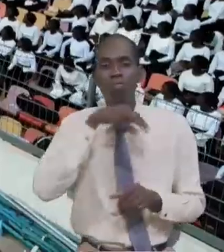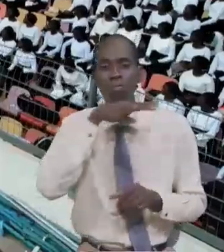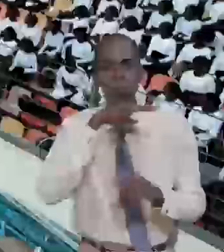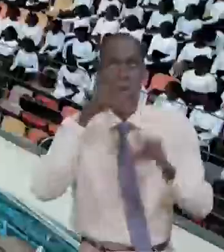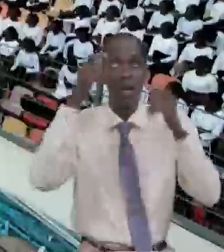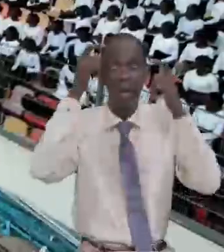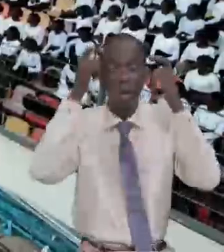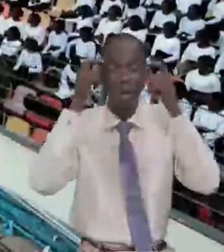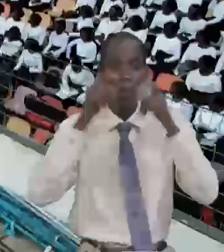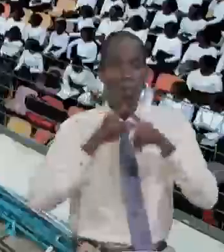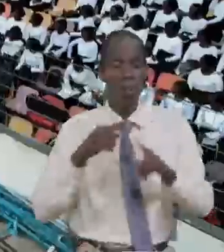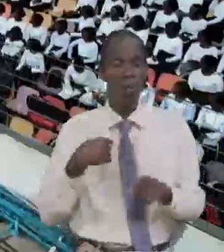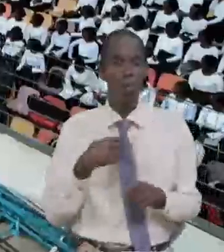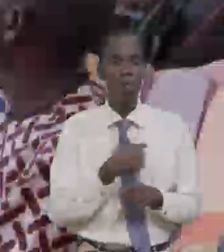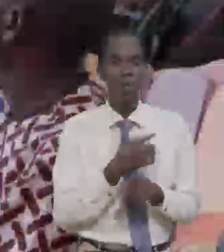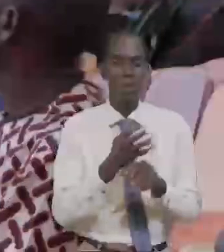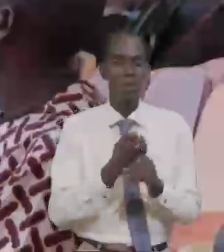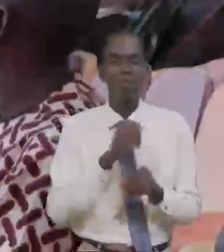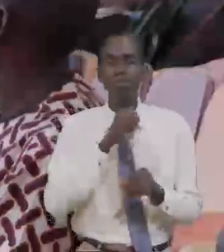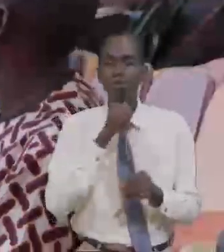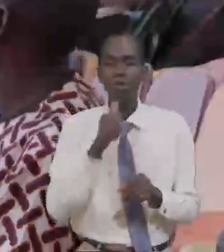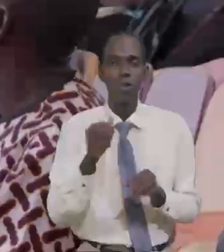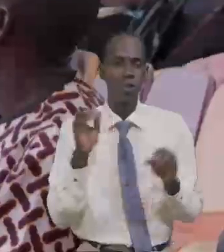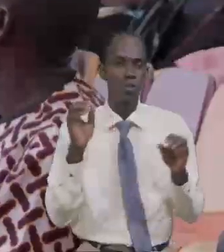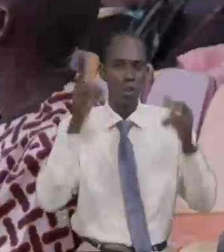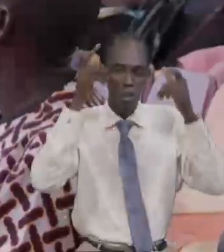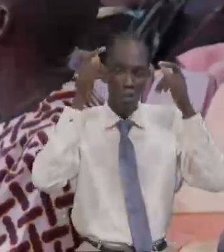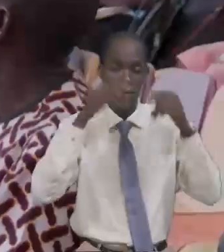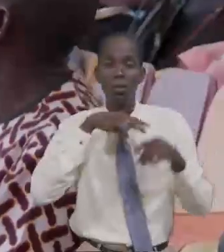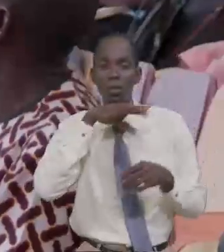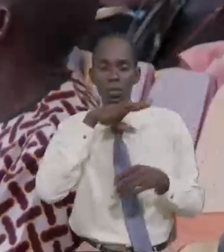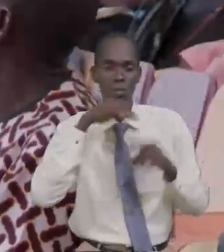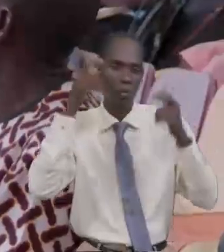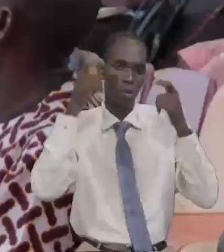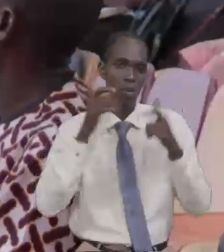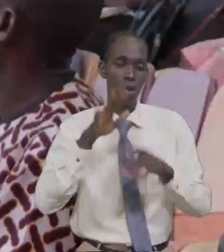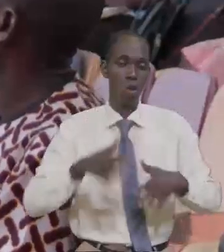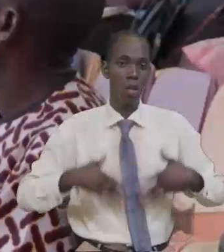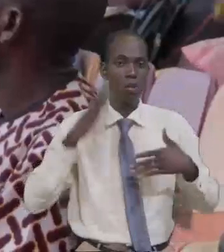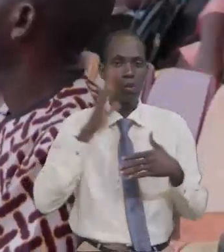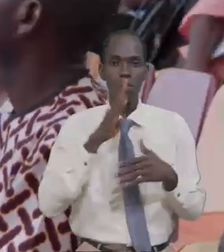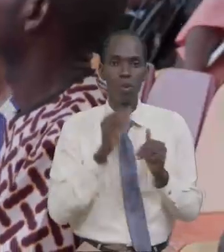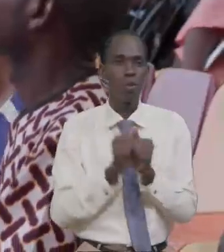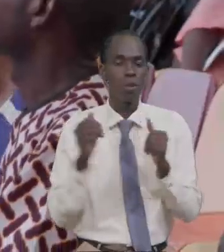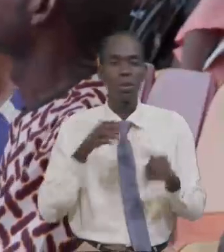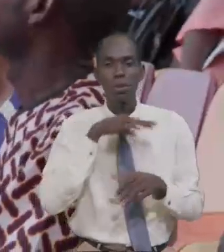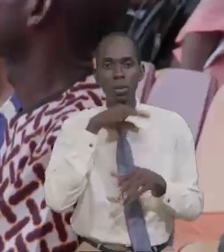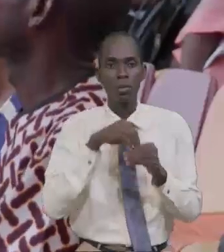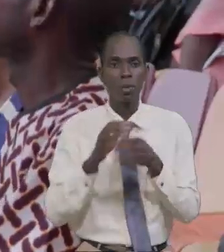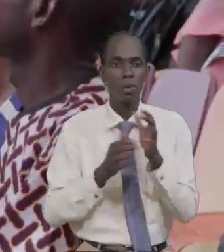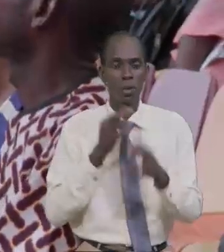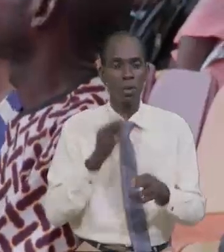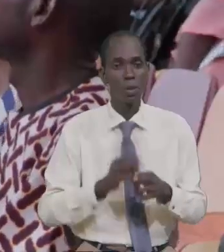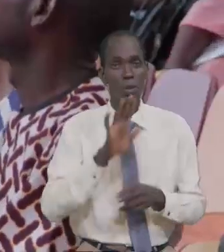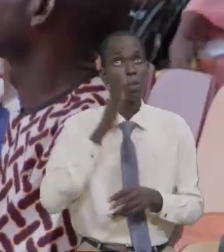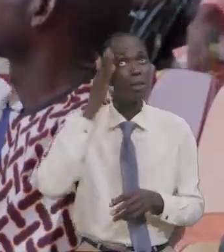your destiny incorruptible. In life, as you take this word to heart, you will run,